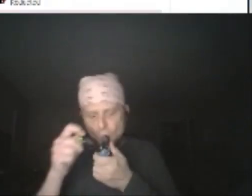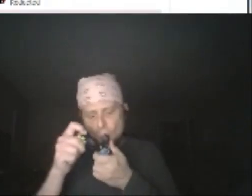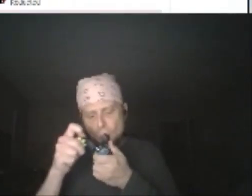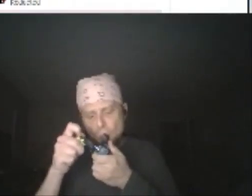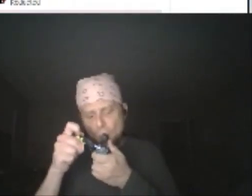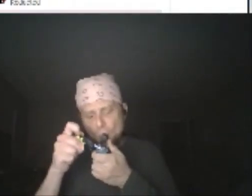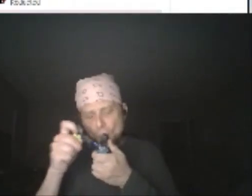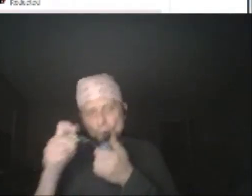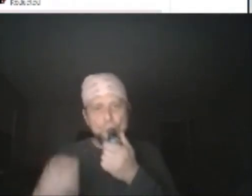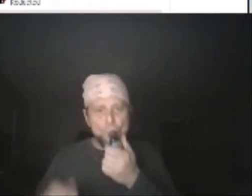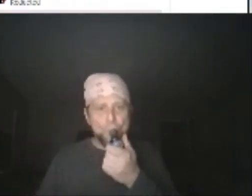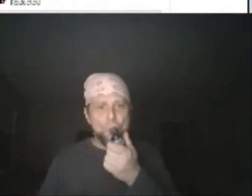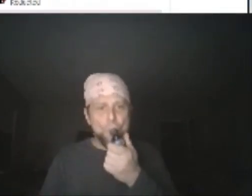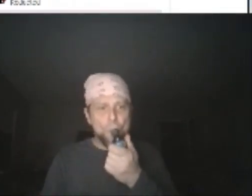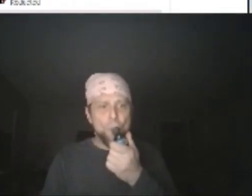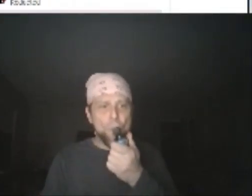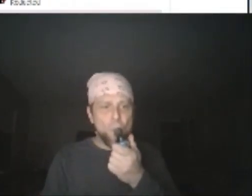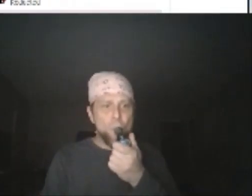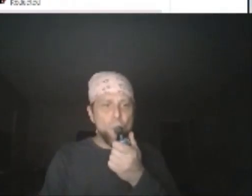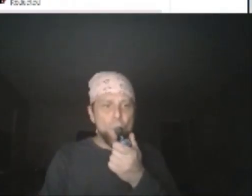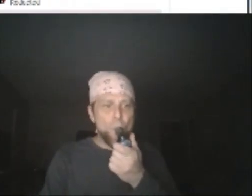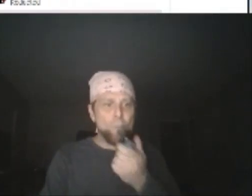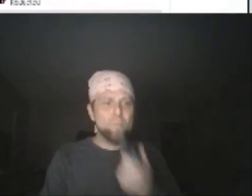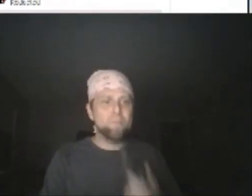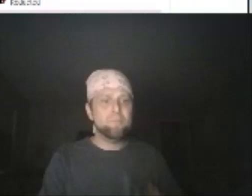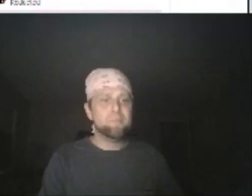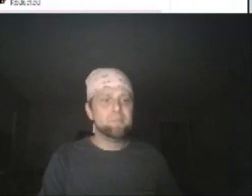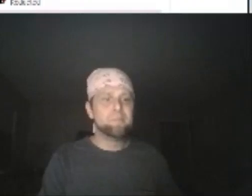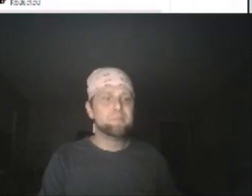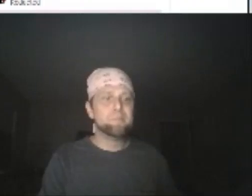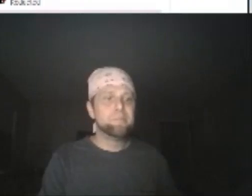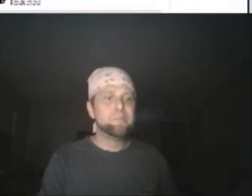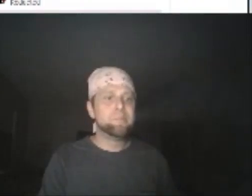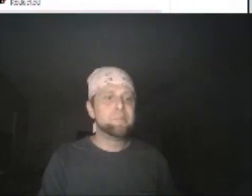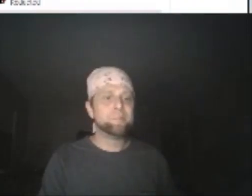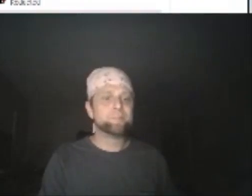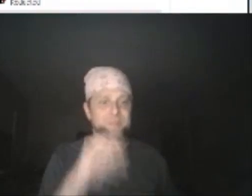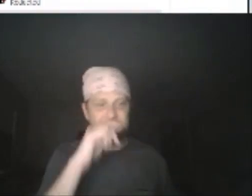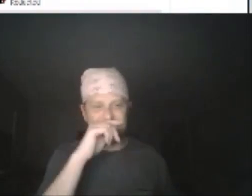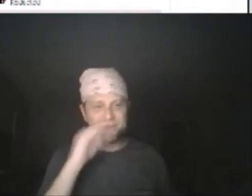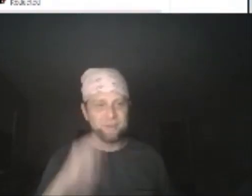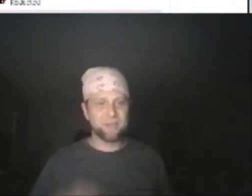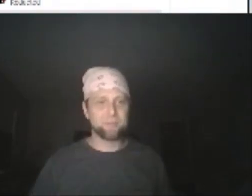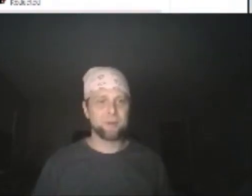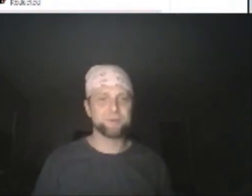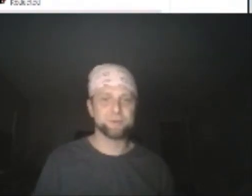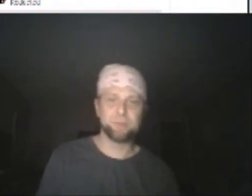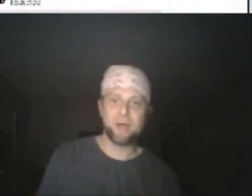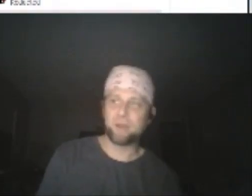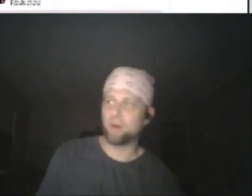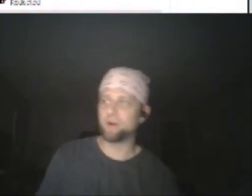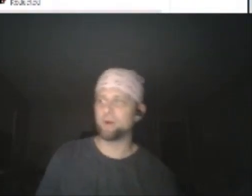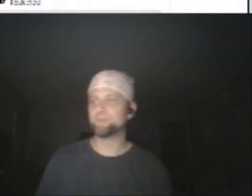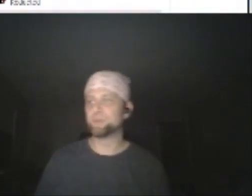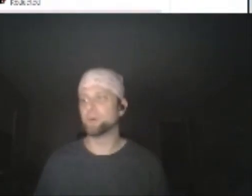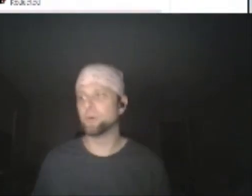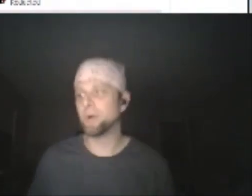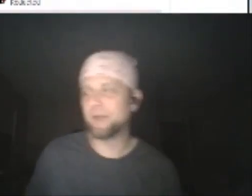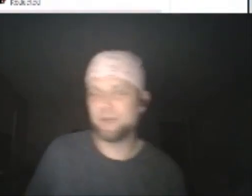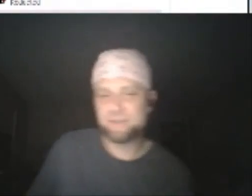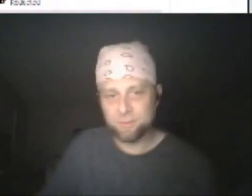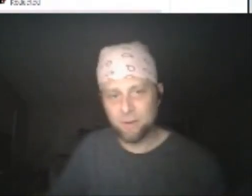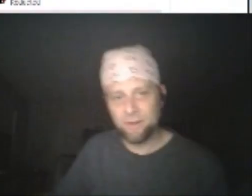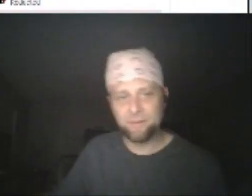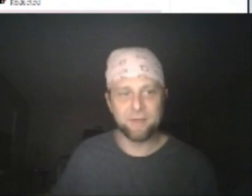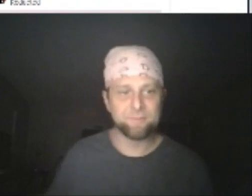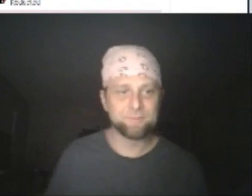Blackwater. History, organization, status. The founder of... So yeah, that's who they compare it to, is Blackwater, who, I